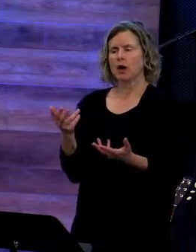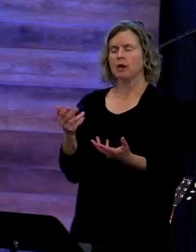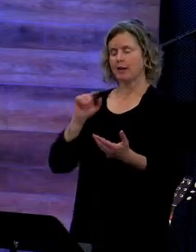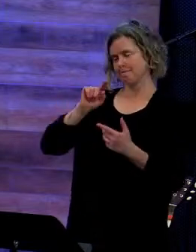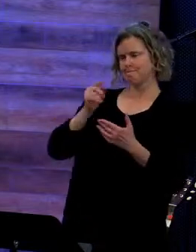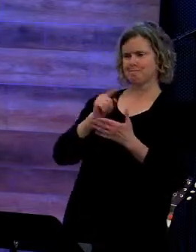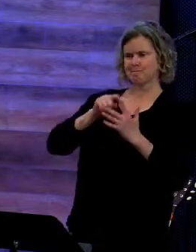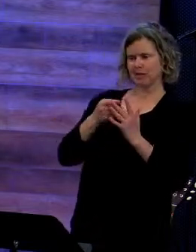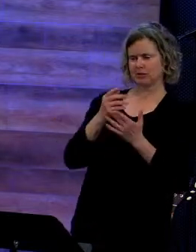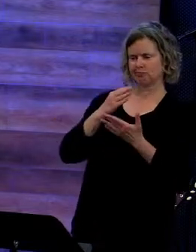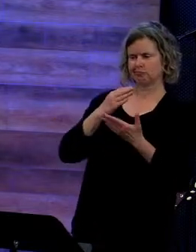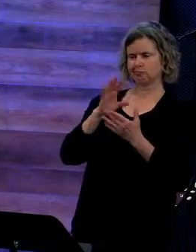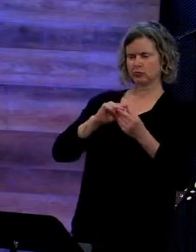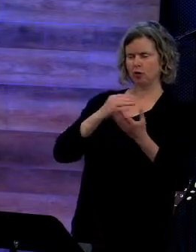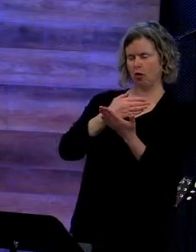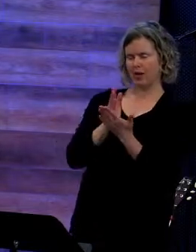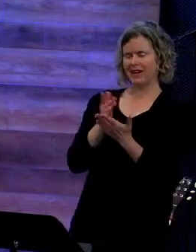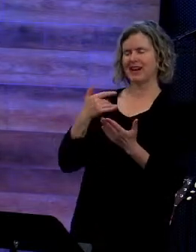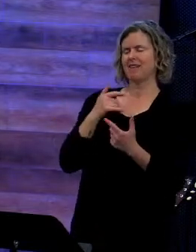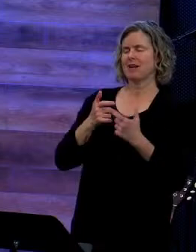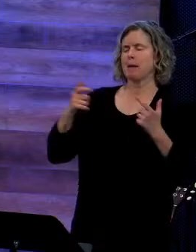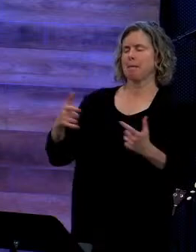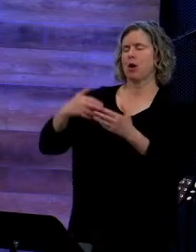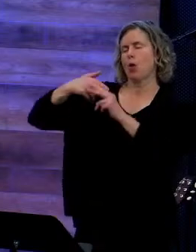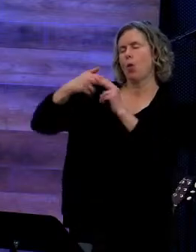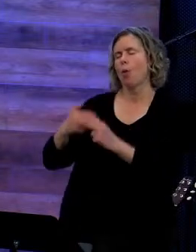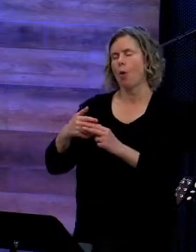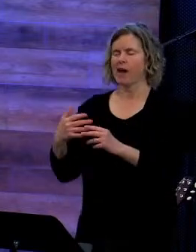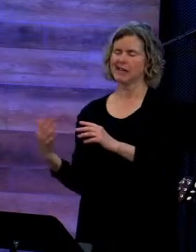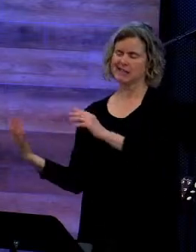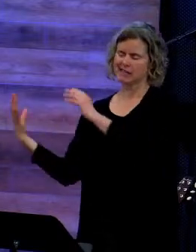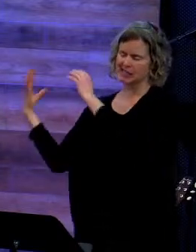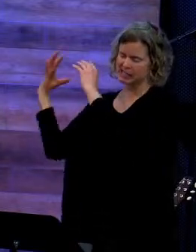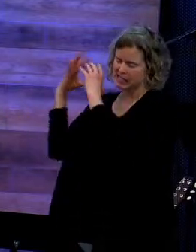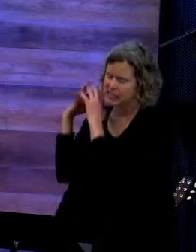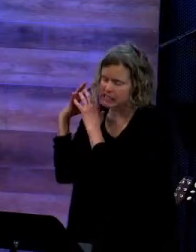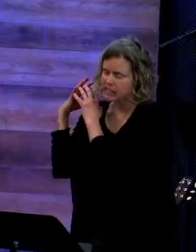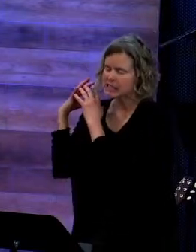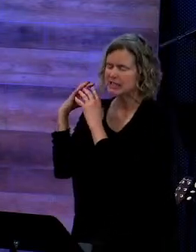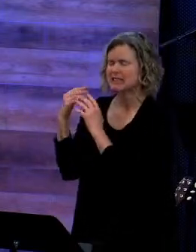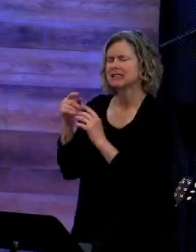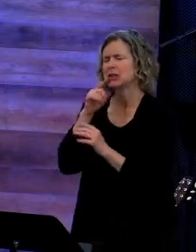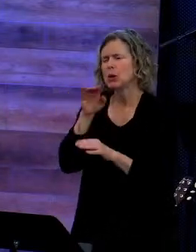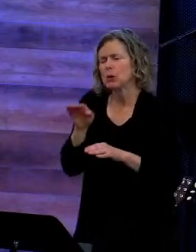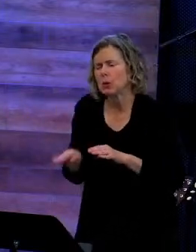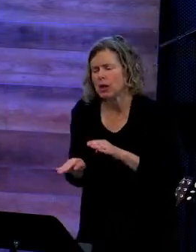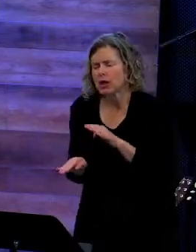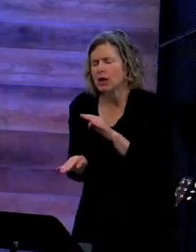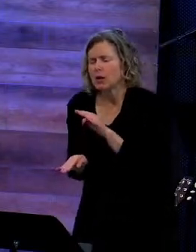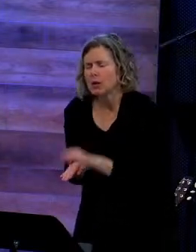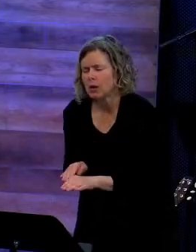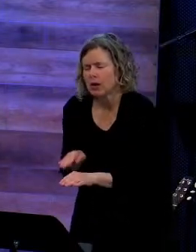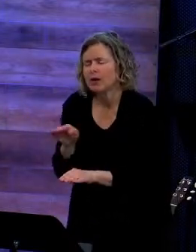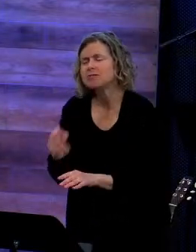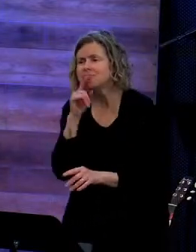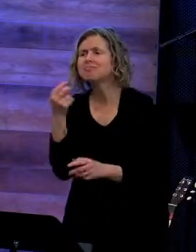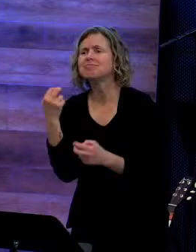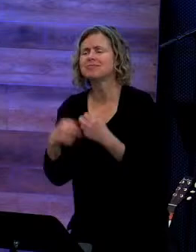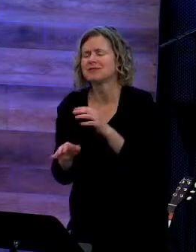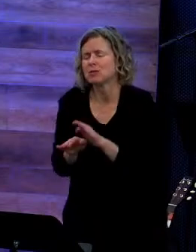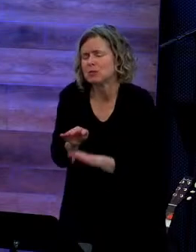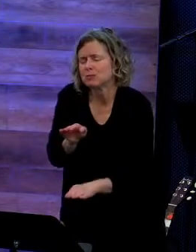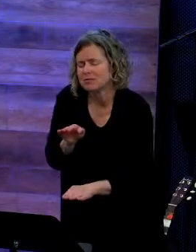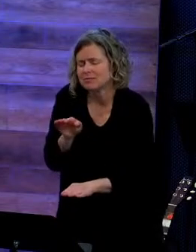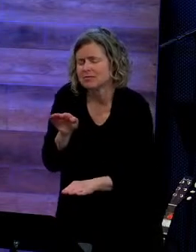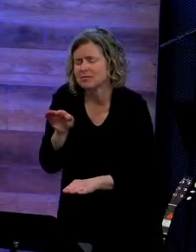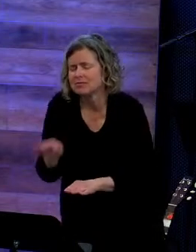the story. He's barely able to walk, and he's desperately trying to get relief from this burden. So let me read part of this story for you, the